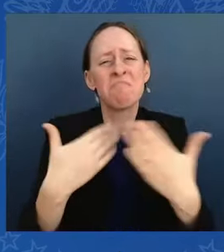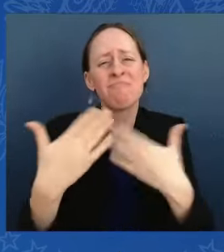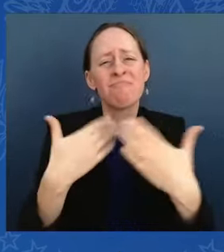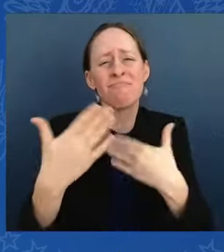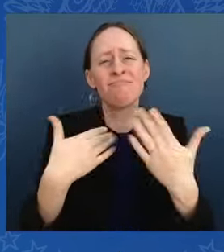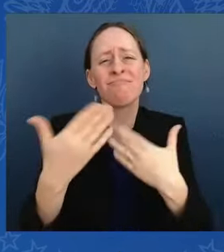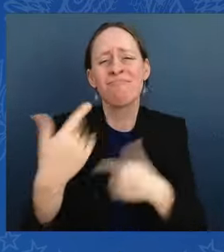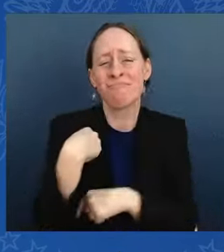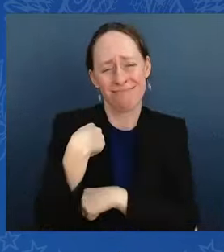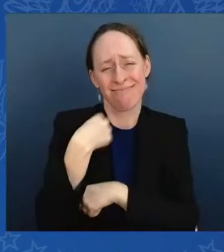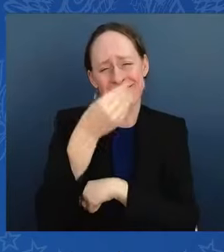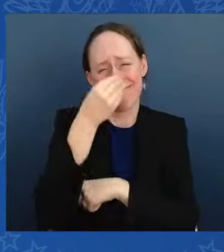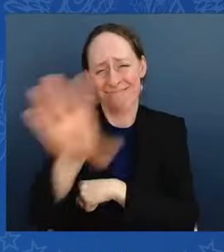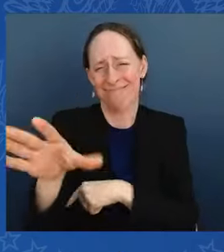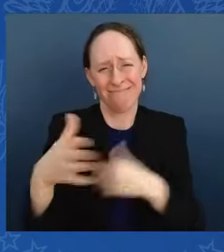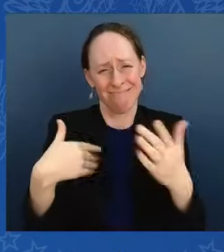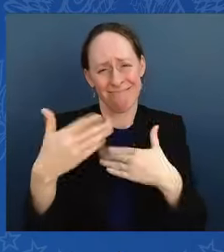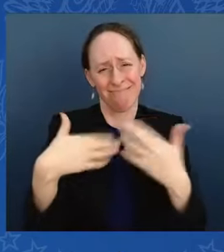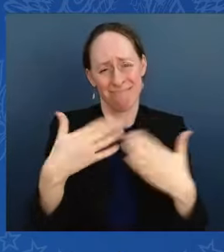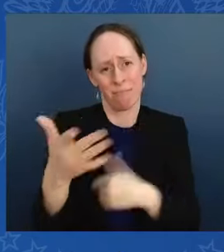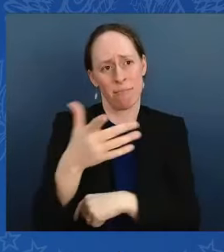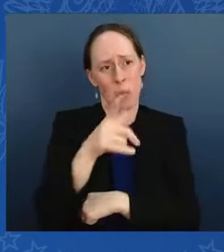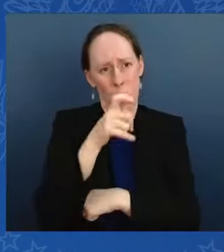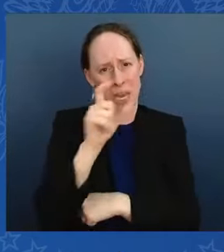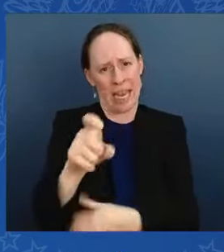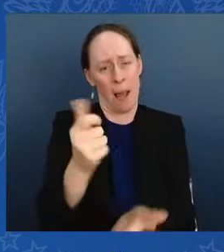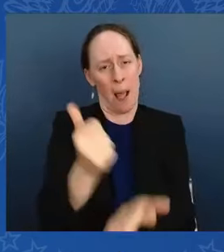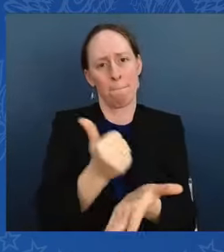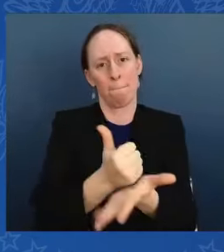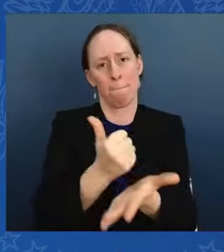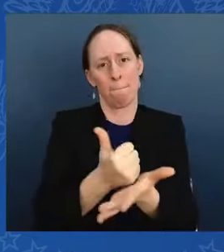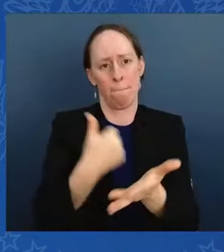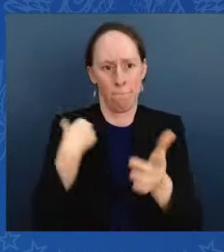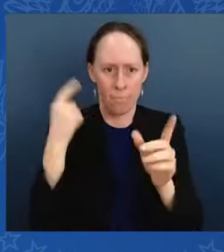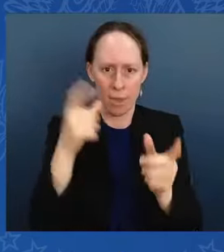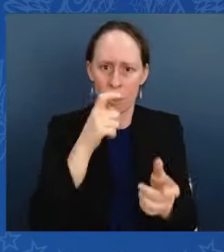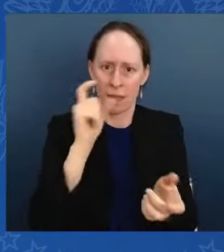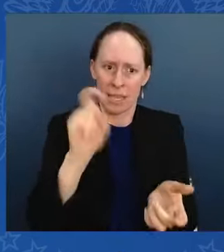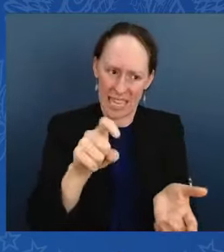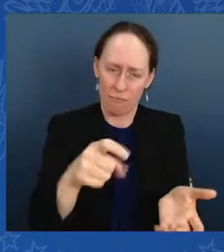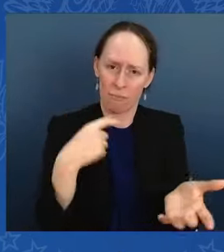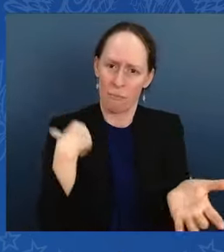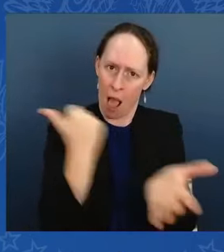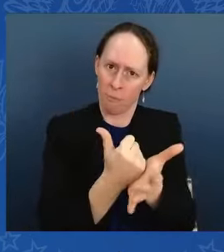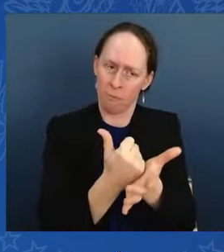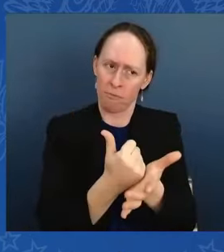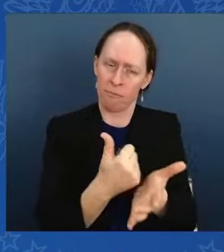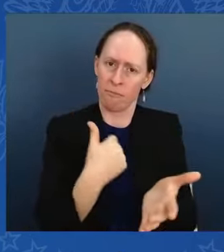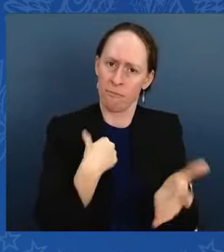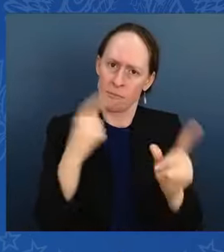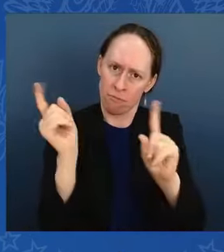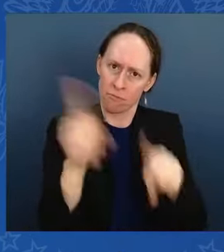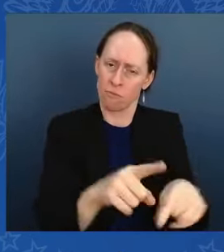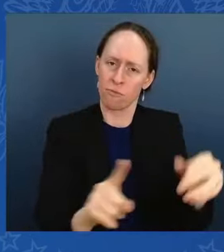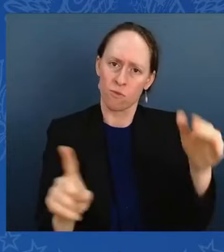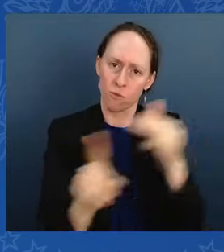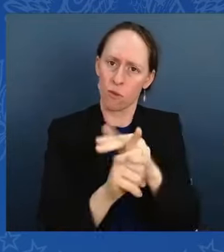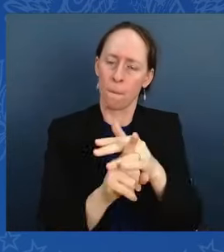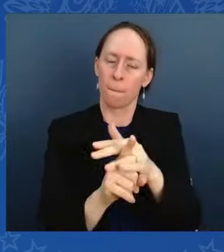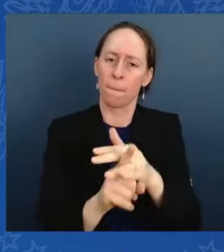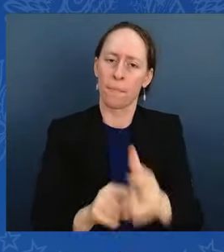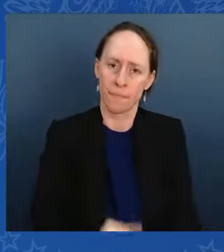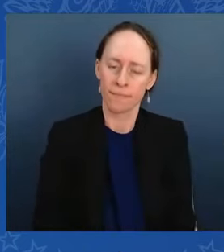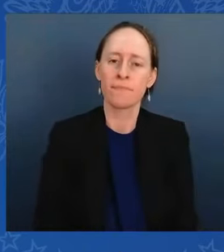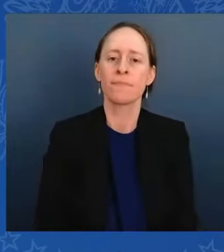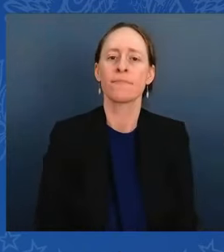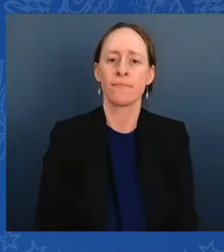help, not based on party, who needed help. And I mean it sincerely. So you can check it out. Our job is to help as many people